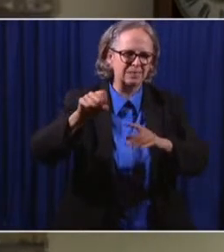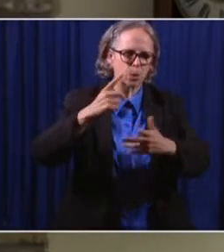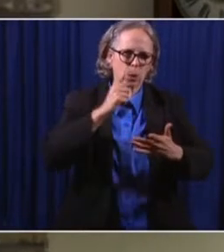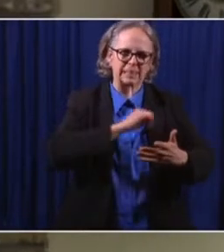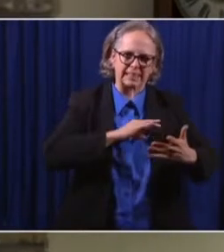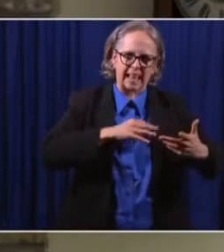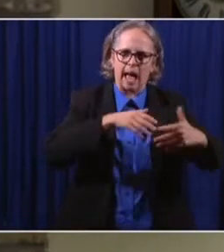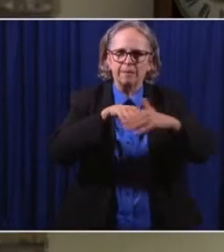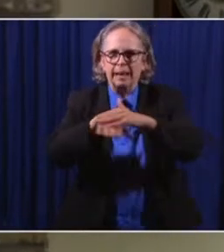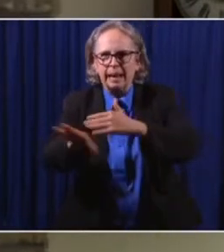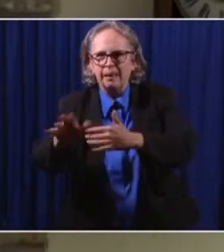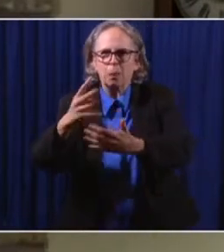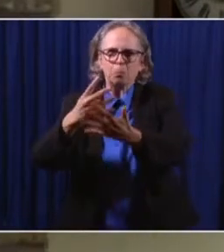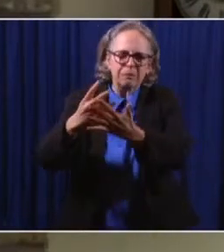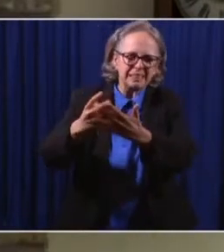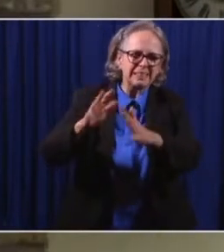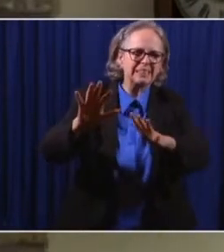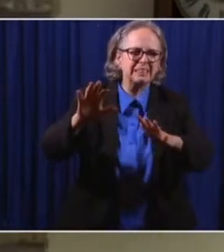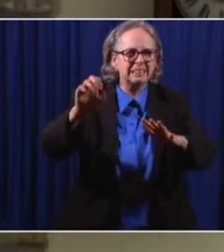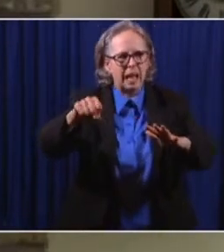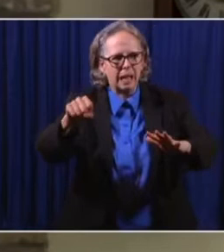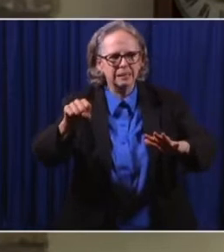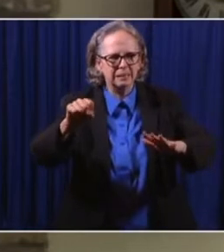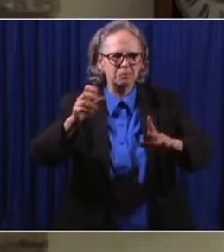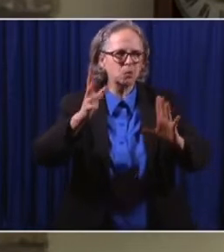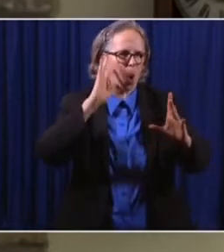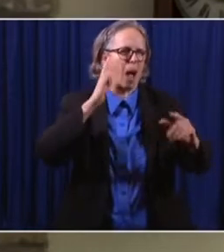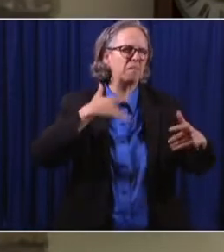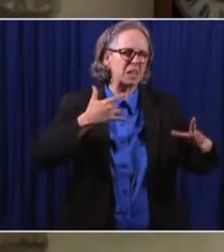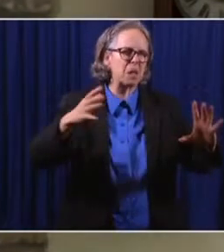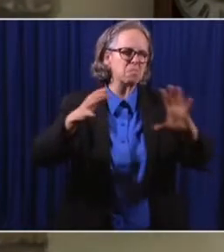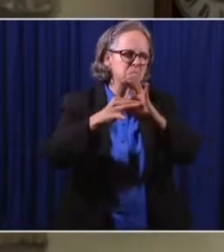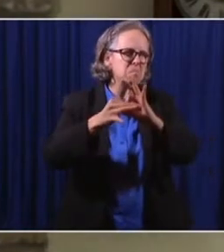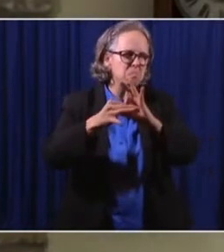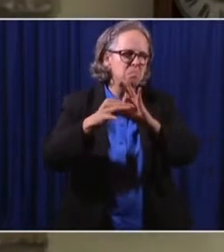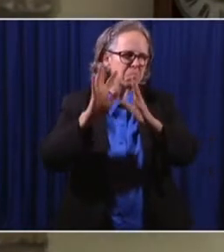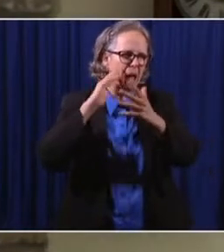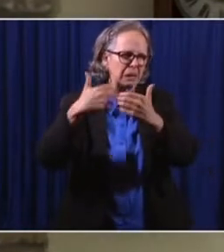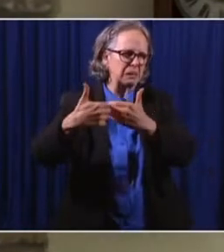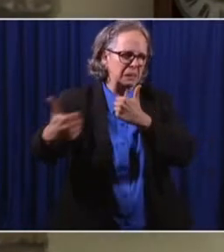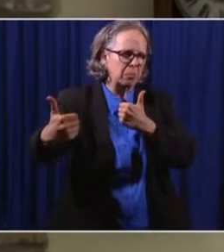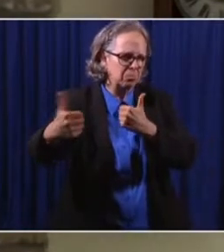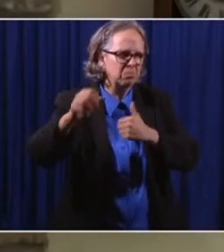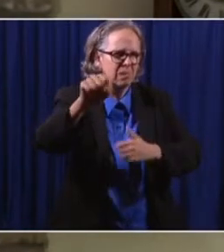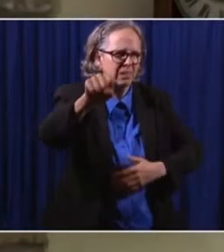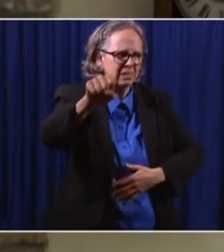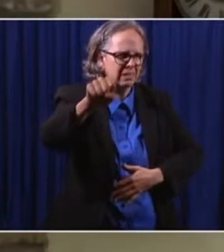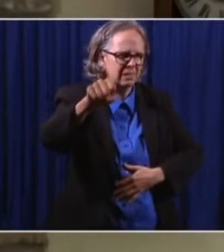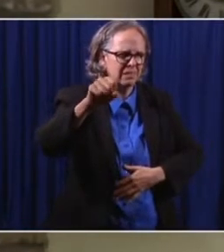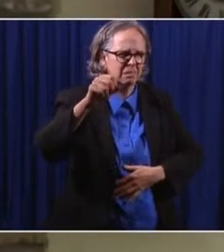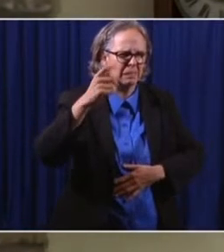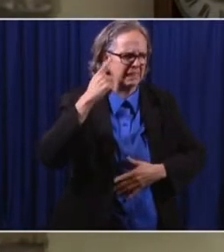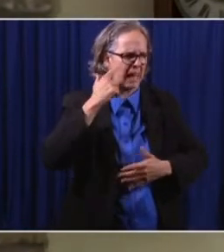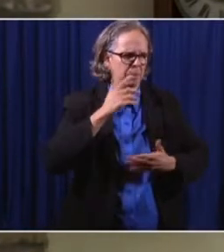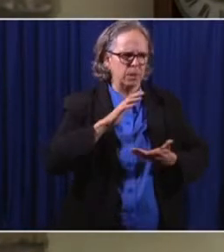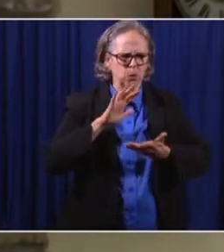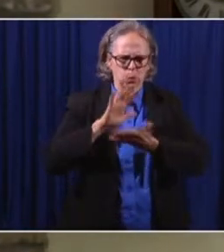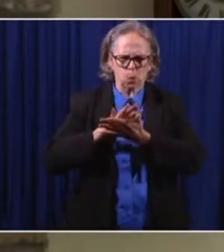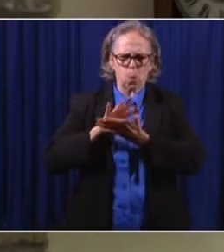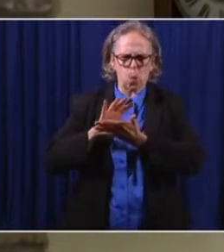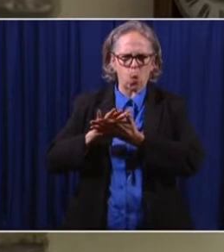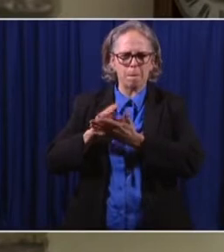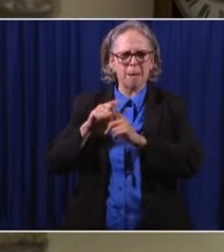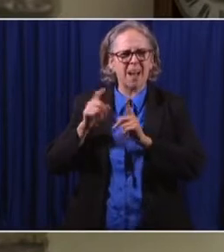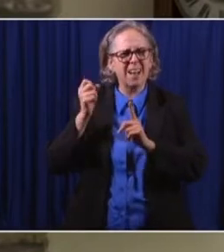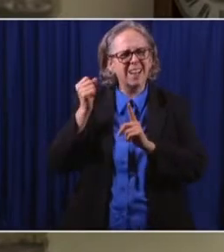who work there who may be taking it out too. So there's a relevance to the community. But a prison is a static